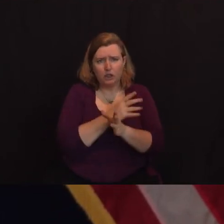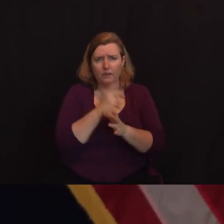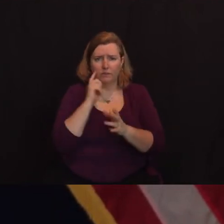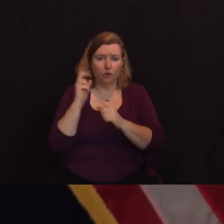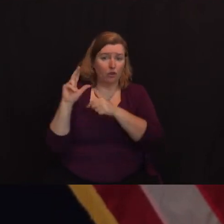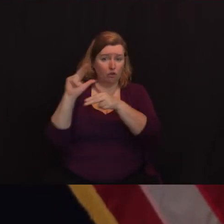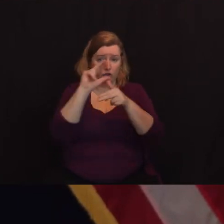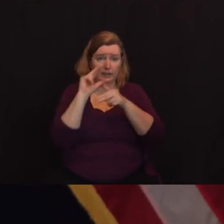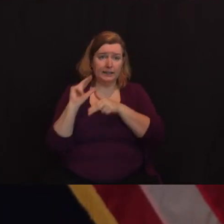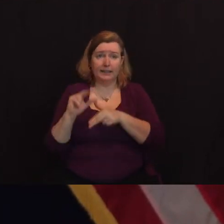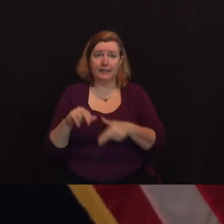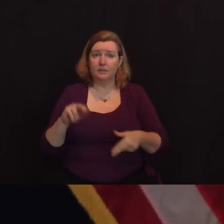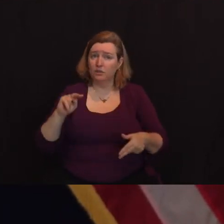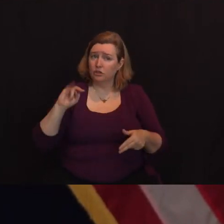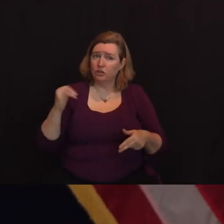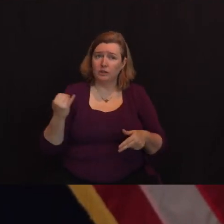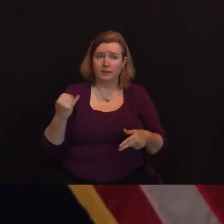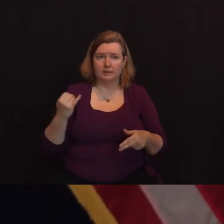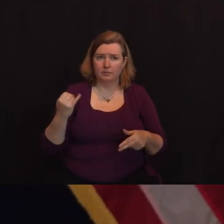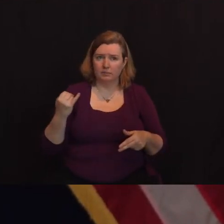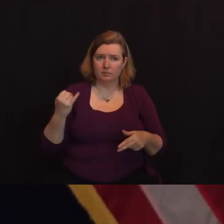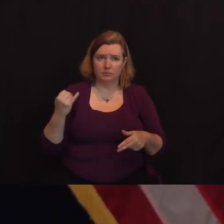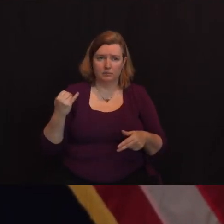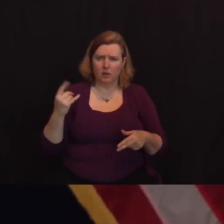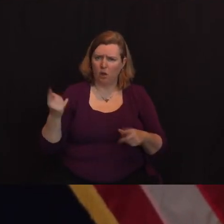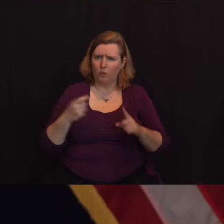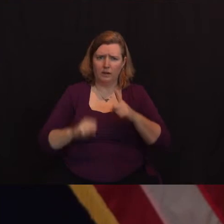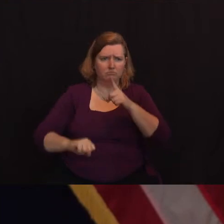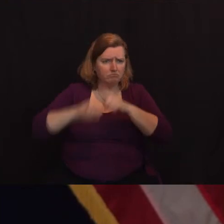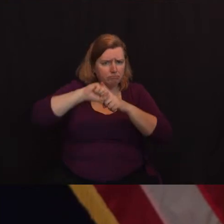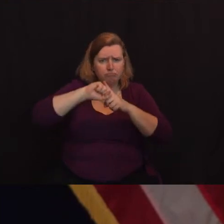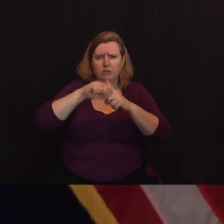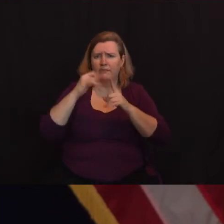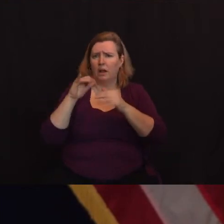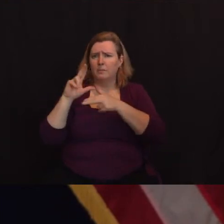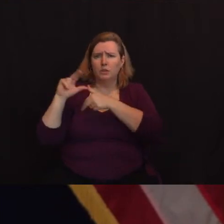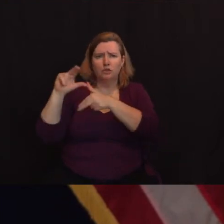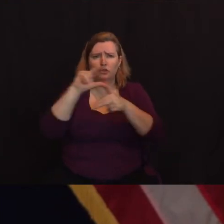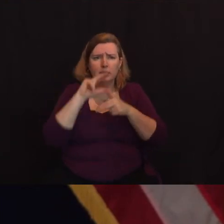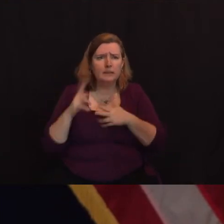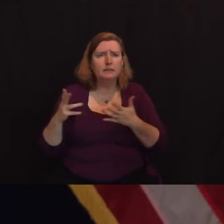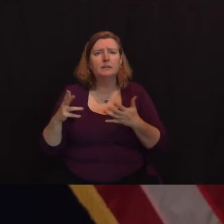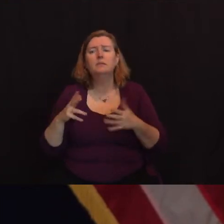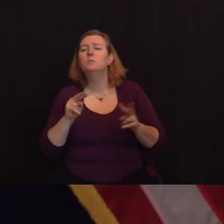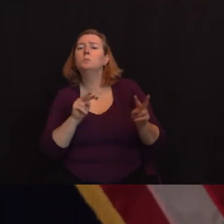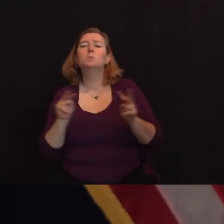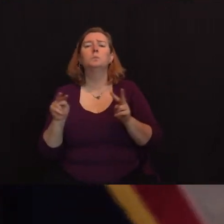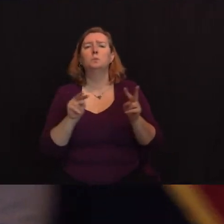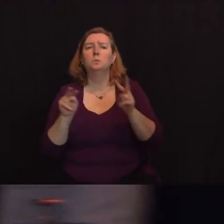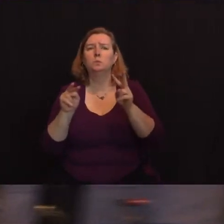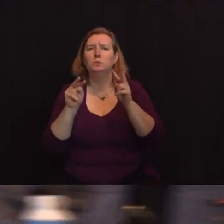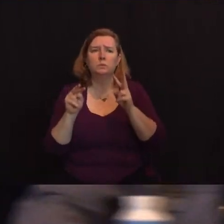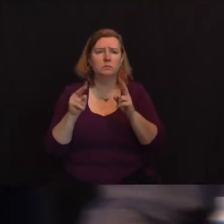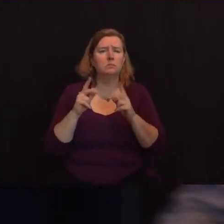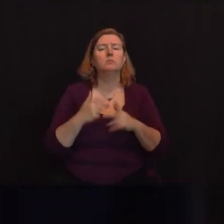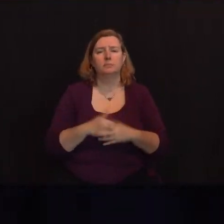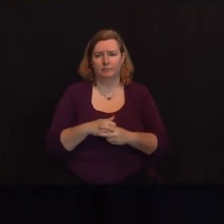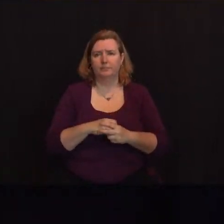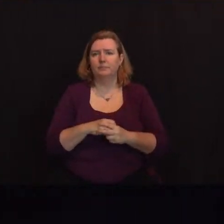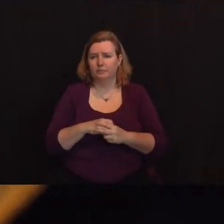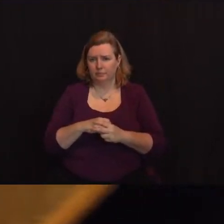that's felt its impact from hurricanes, we still have a close eye on that. Thanks, Governor. Yeah, it's